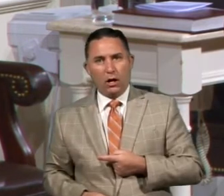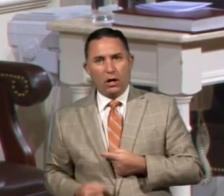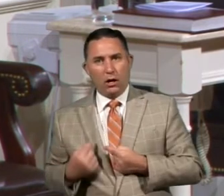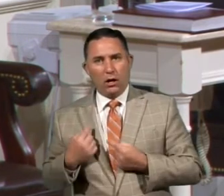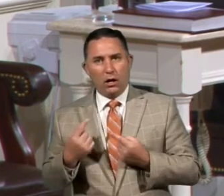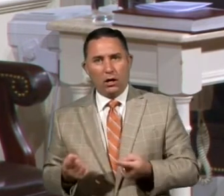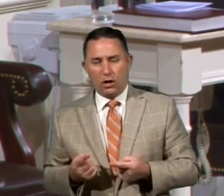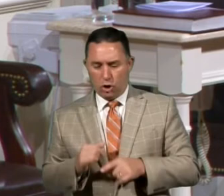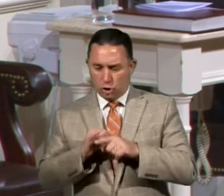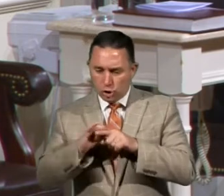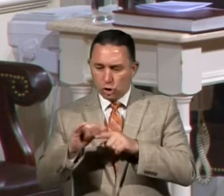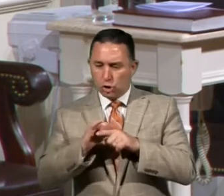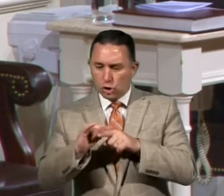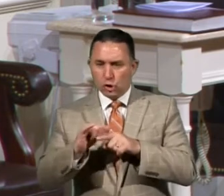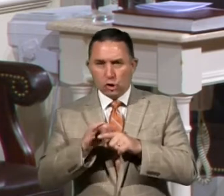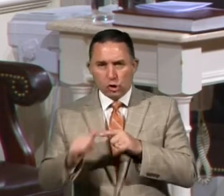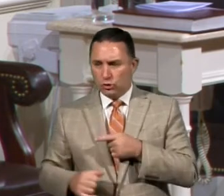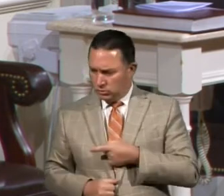They've been cussing